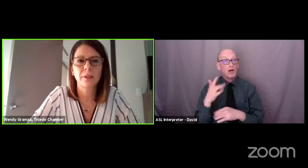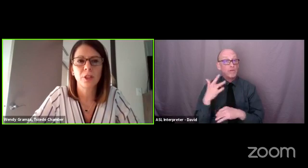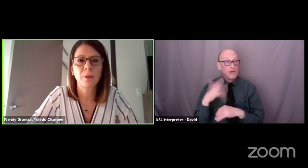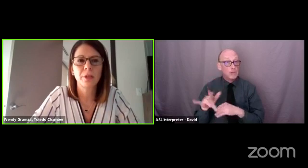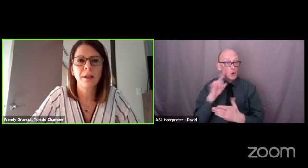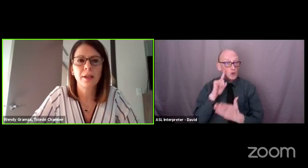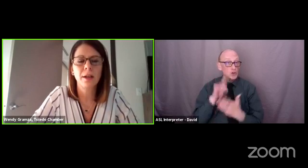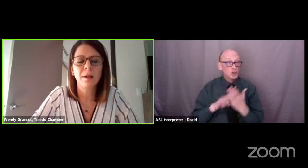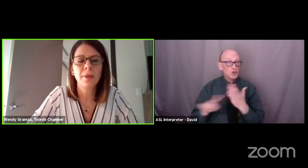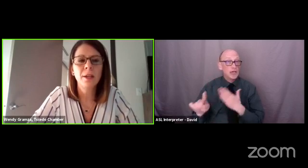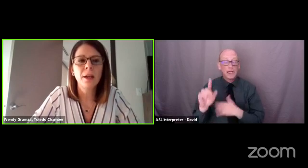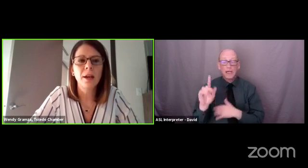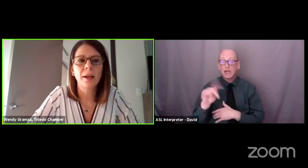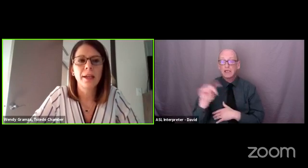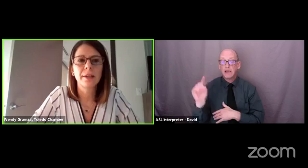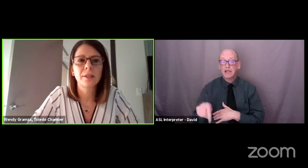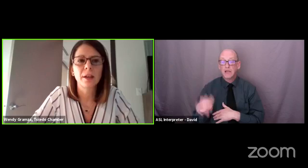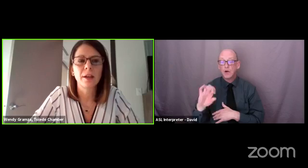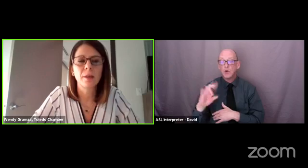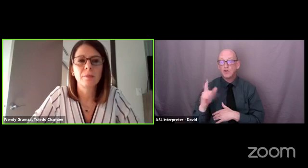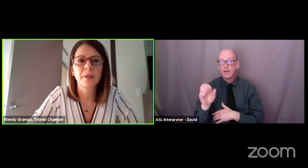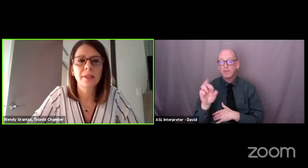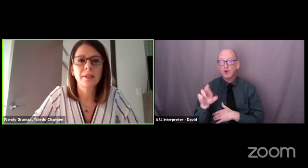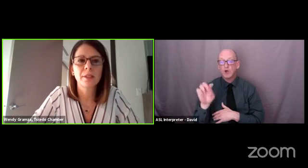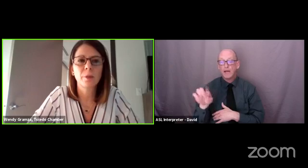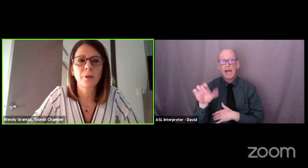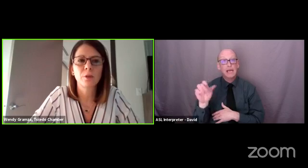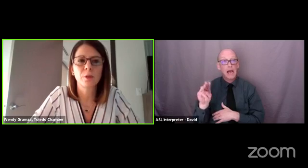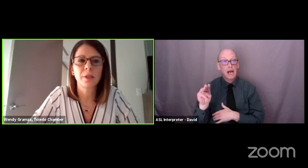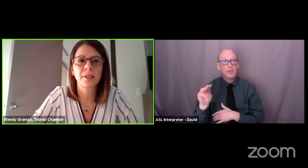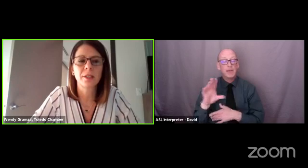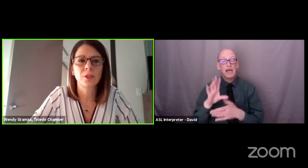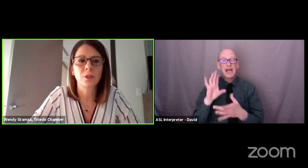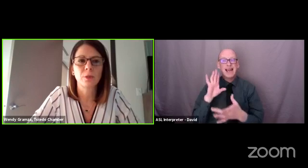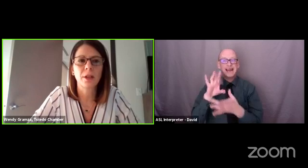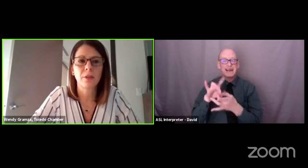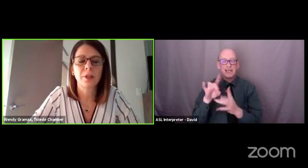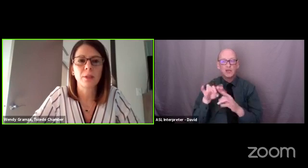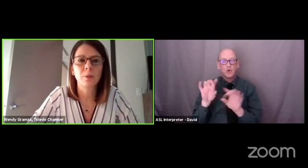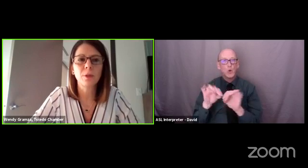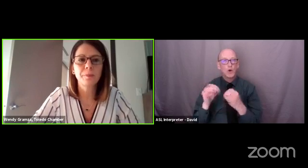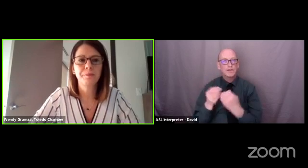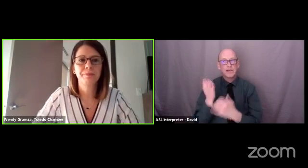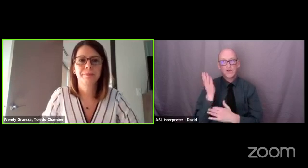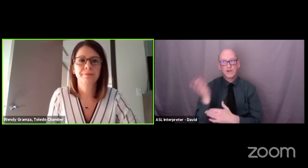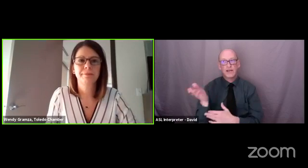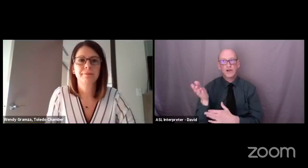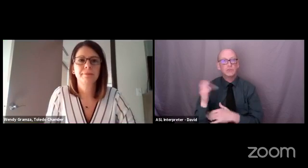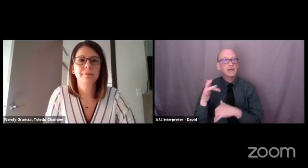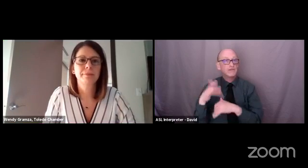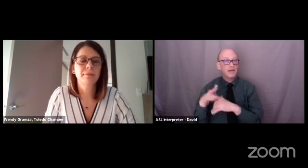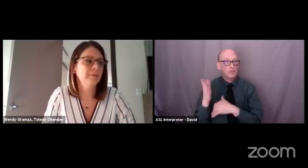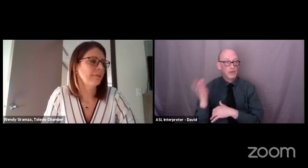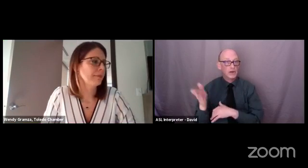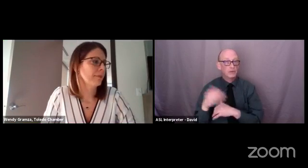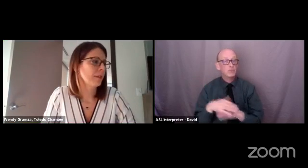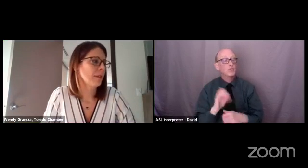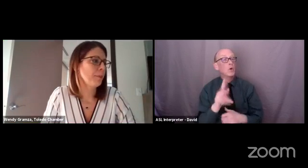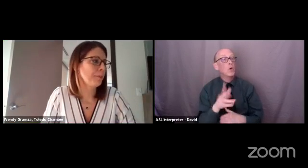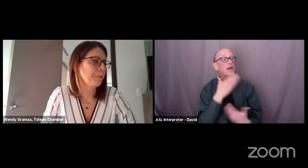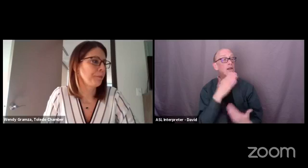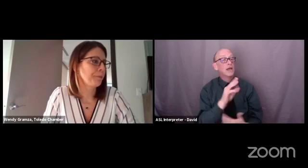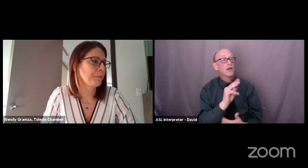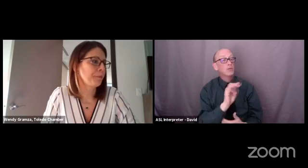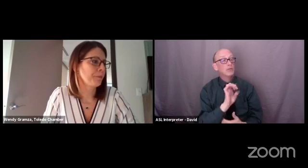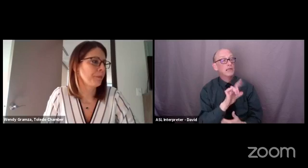at toledochamber.com and links to some of those organizations are available. All right, thank you very much. I